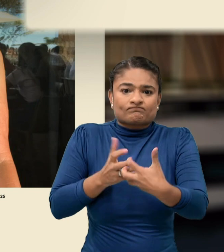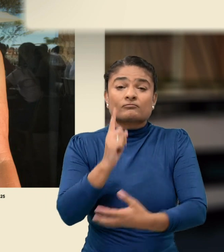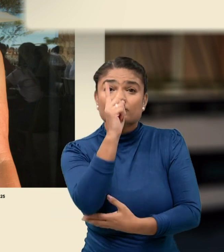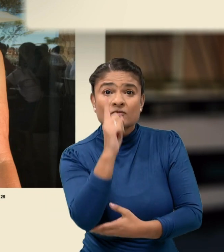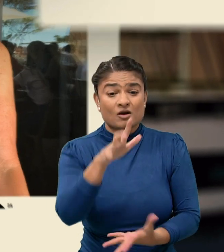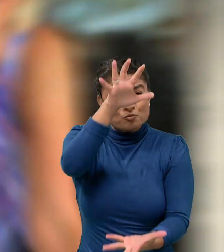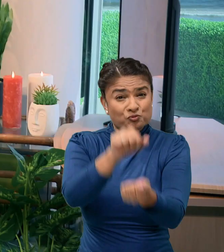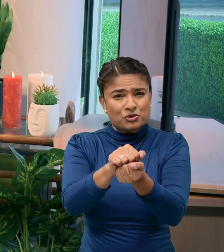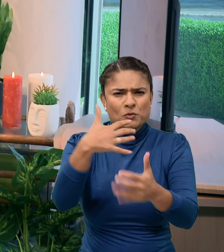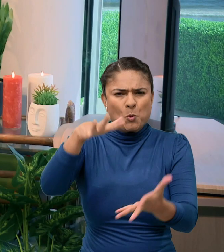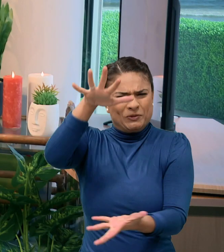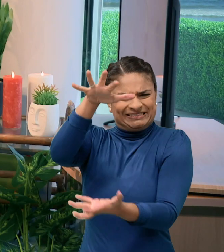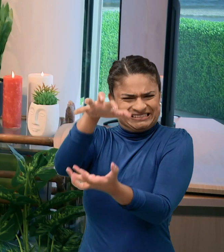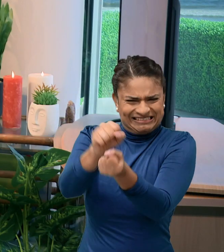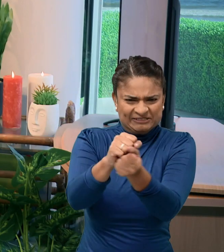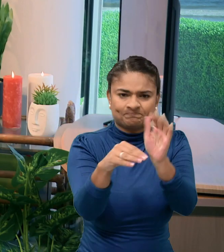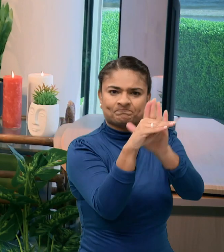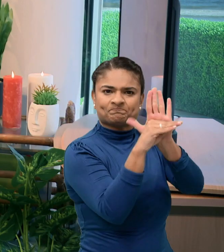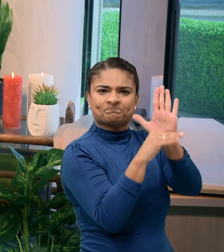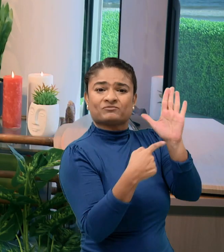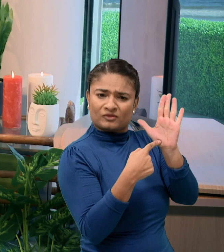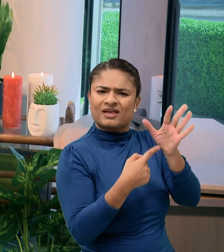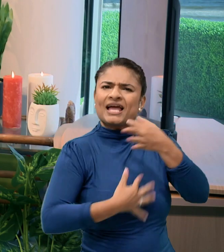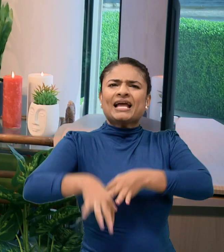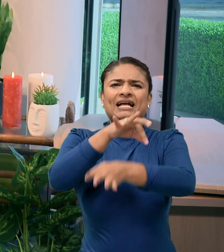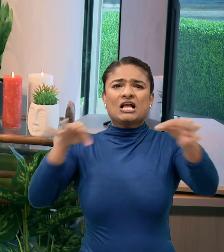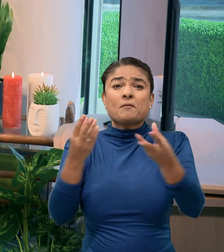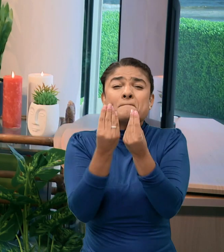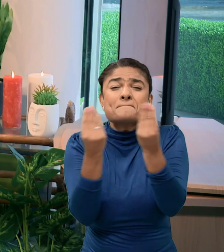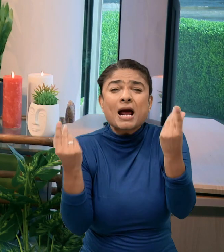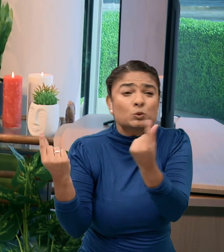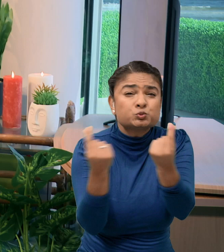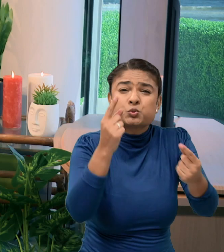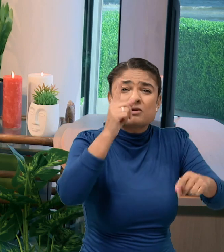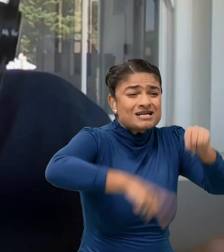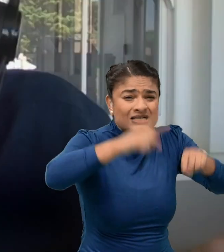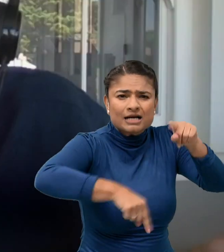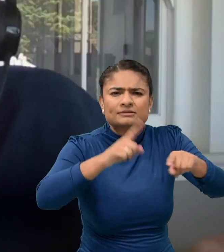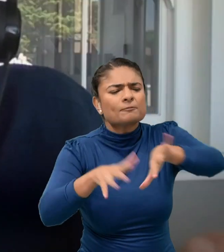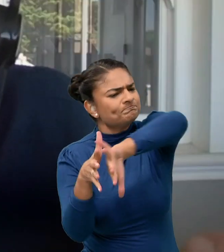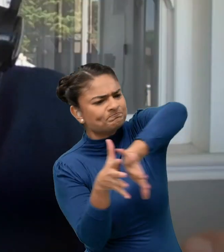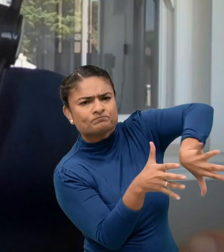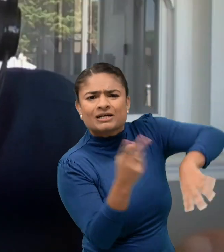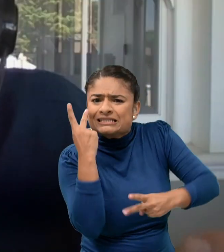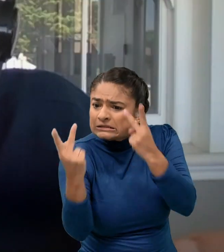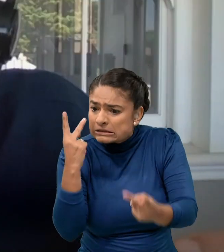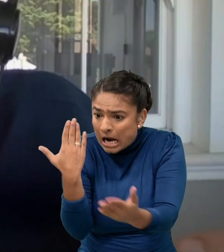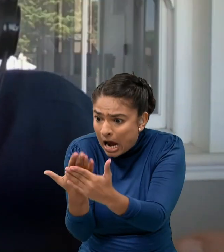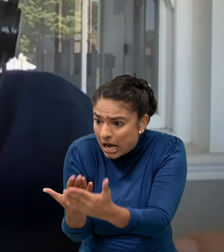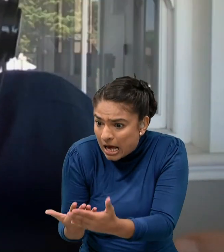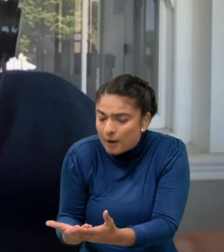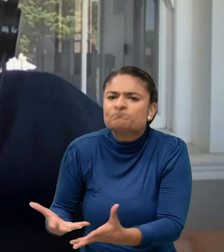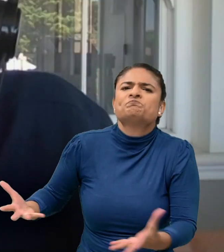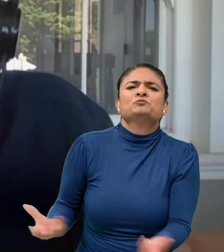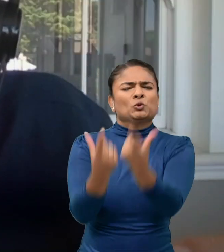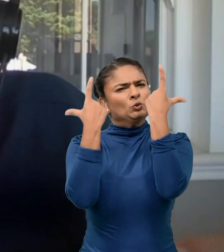I'm saying is you've got the gift of a tight brief. There's a lot of stuff you can't do. So what you can do it